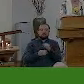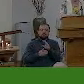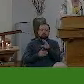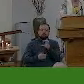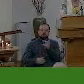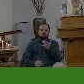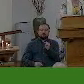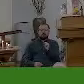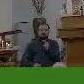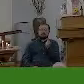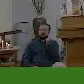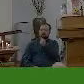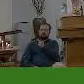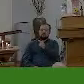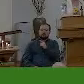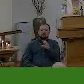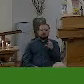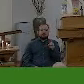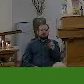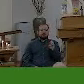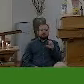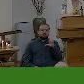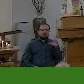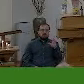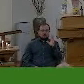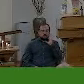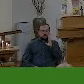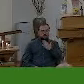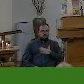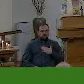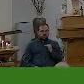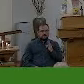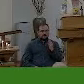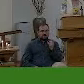be sure, and Dell would appreciate if you did that.